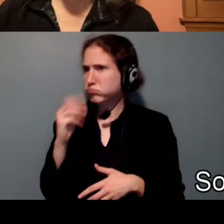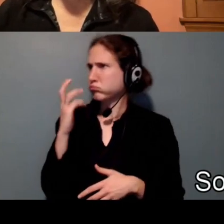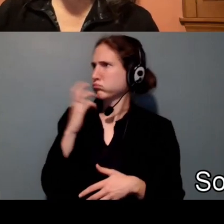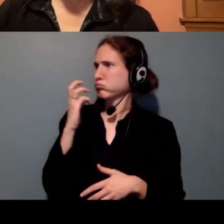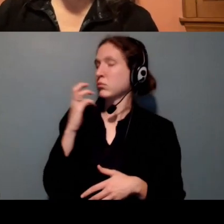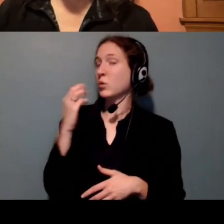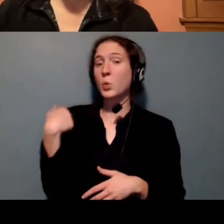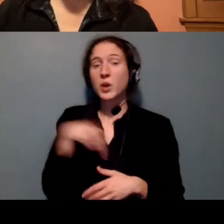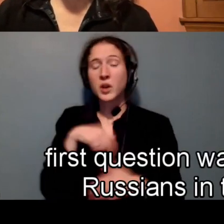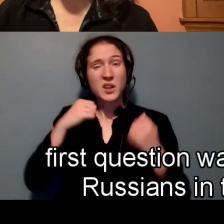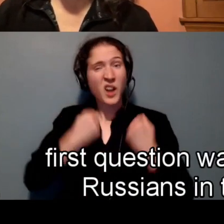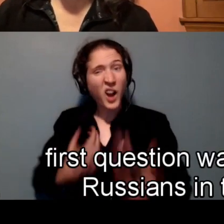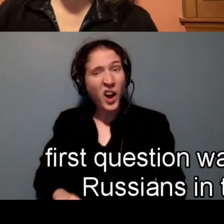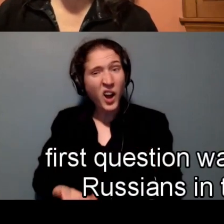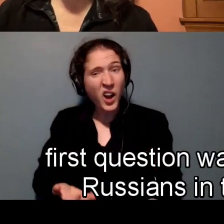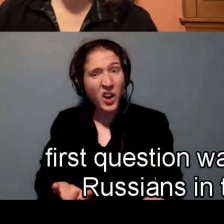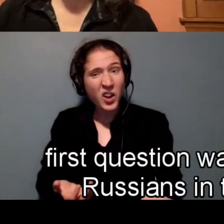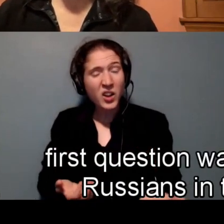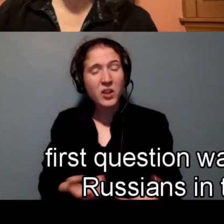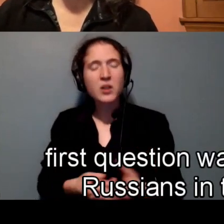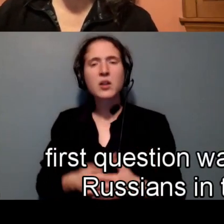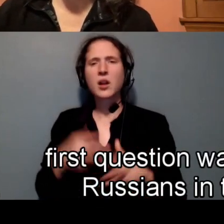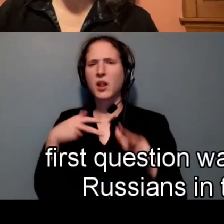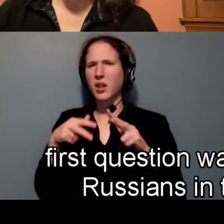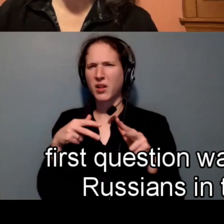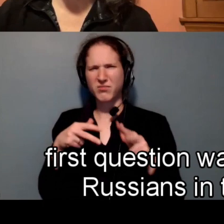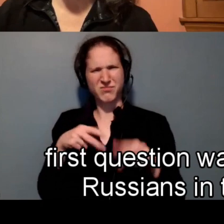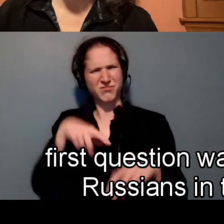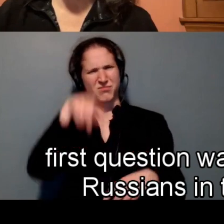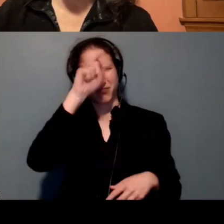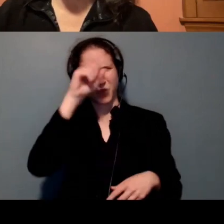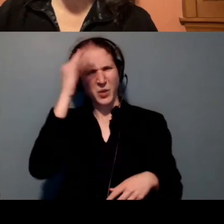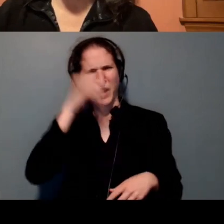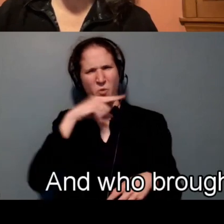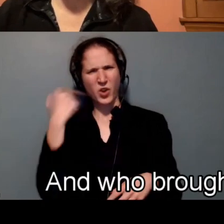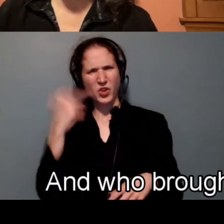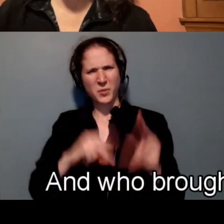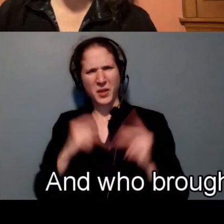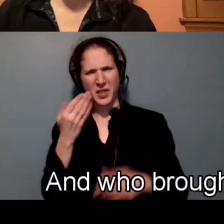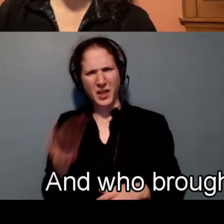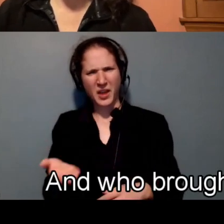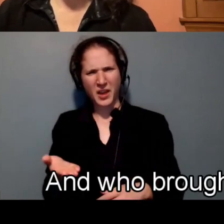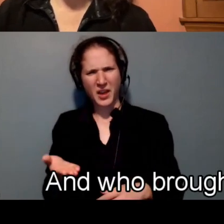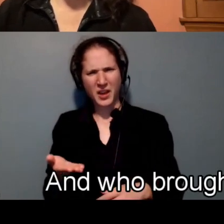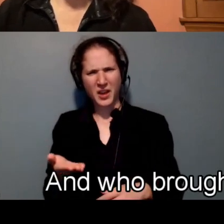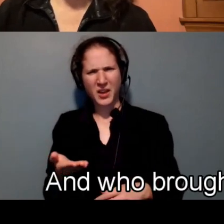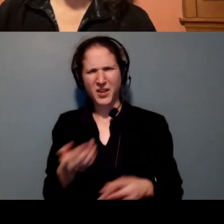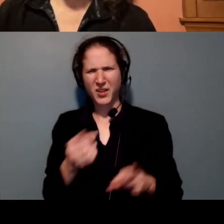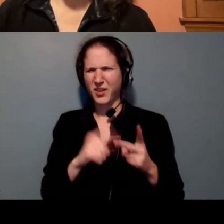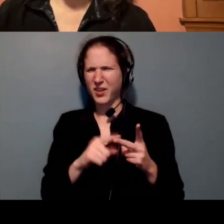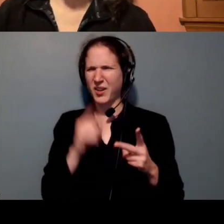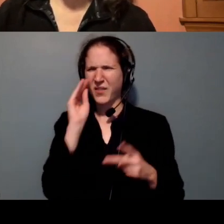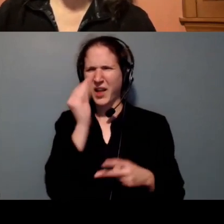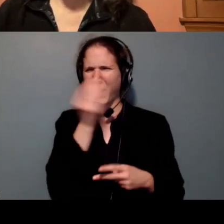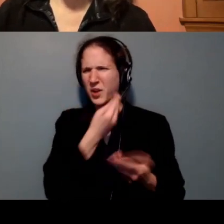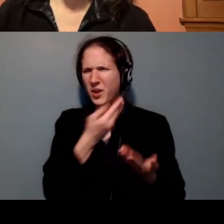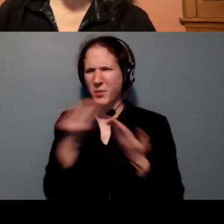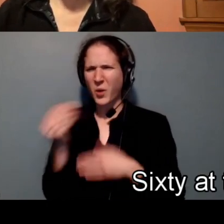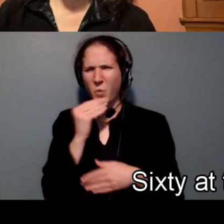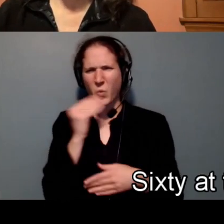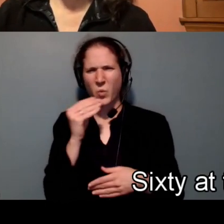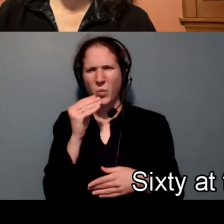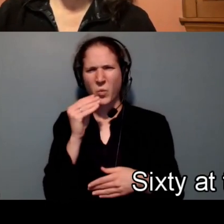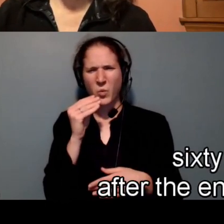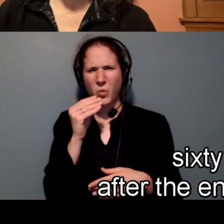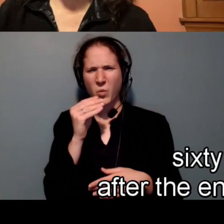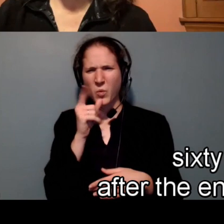So the first question was, why are there Russians in this cemetery? And who brought the flowers up?